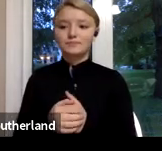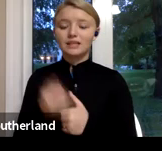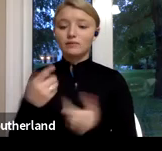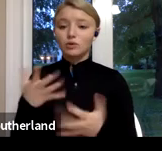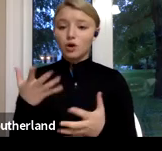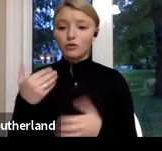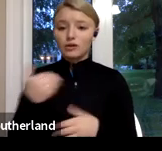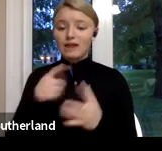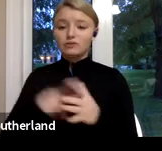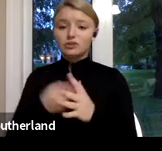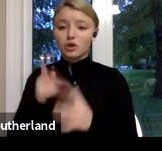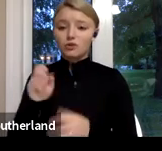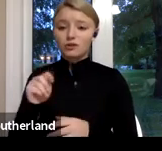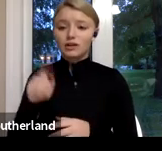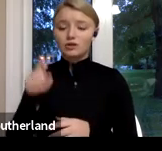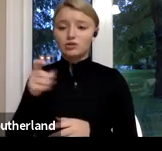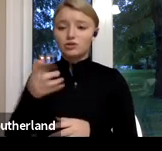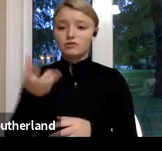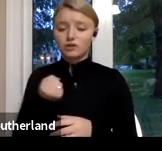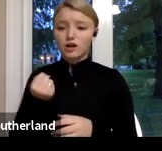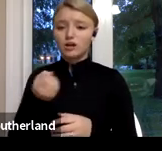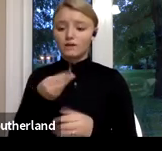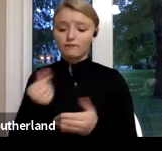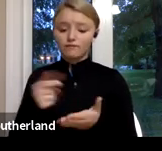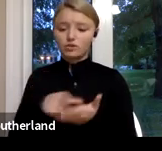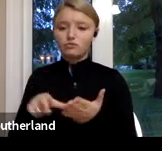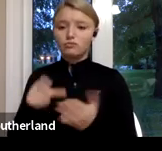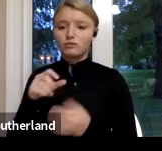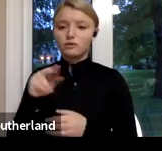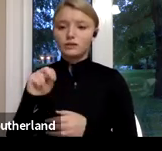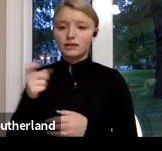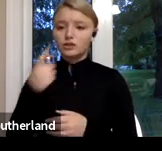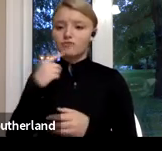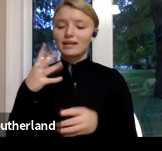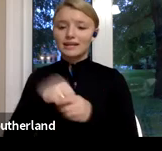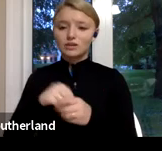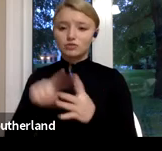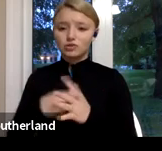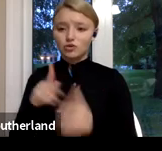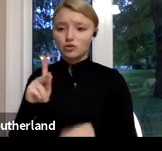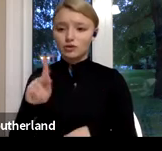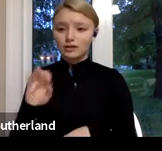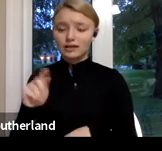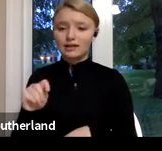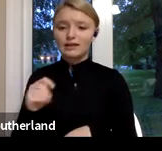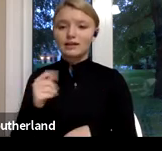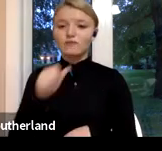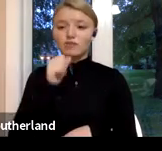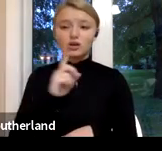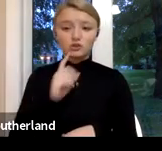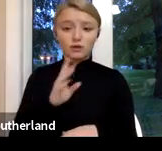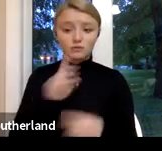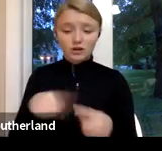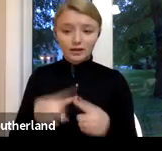you should have gotten a couple packets of Ningxia Red in your starter kit. If you're not sure what I'm talking about, send me a